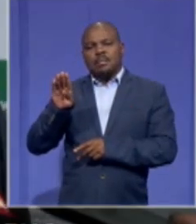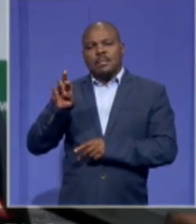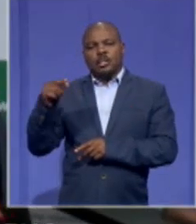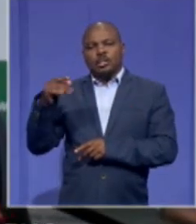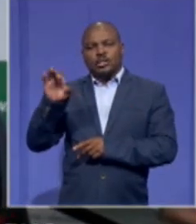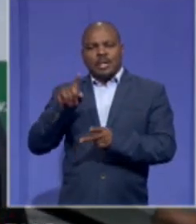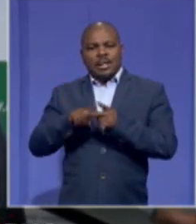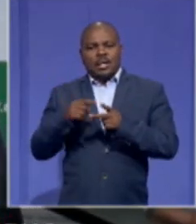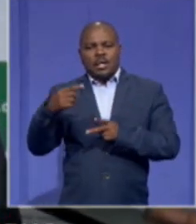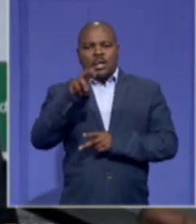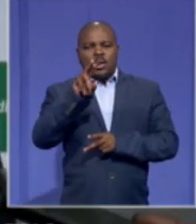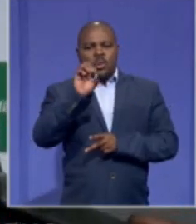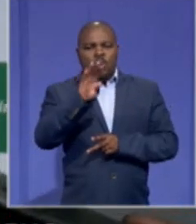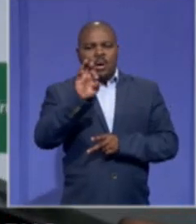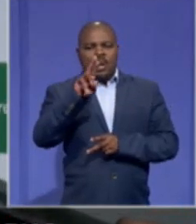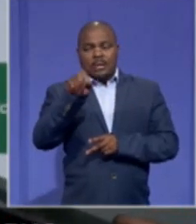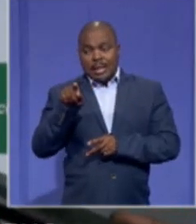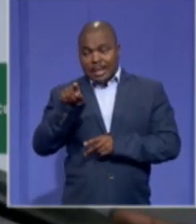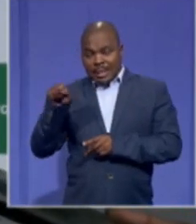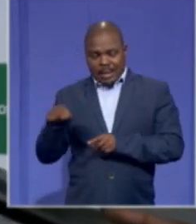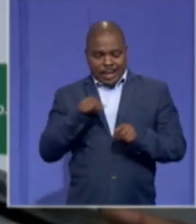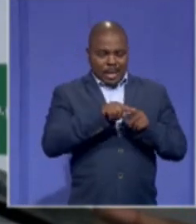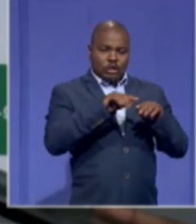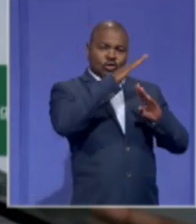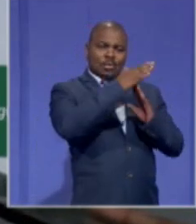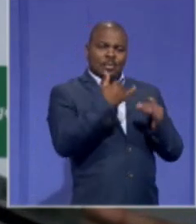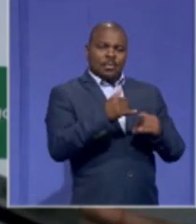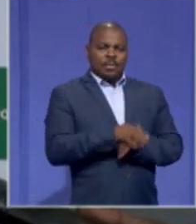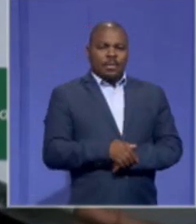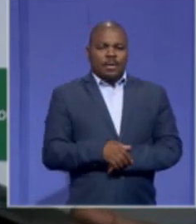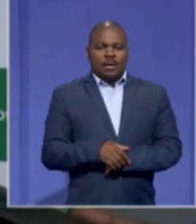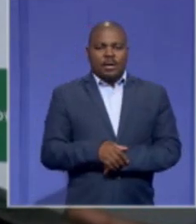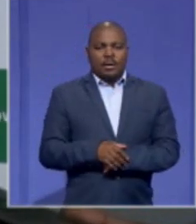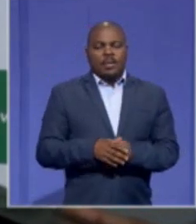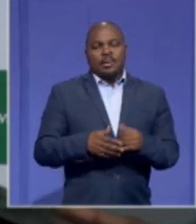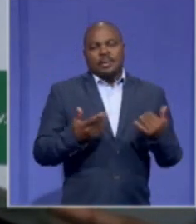The impact has been negative. By now we're counting about